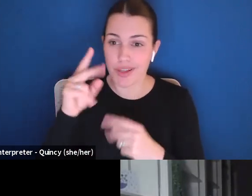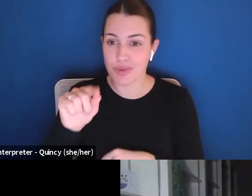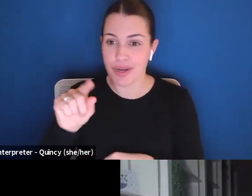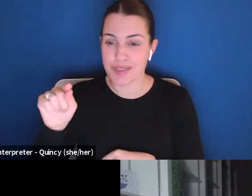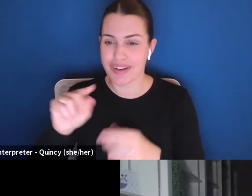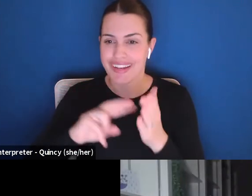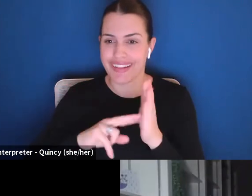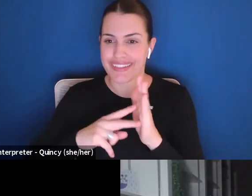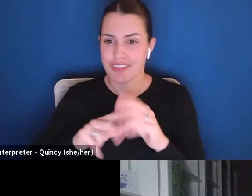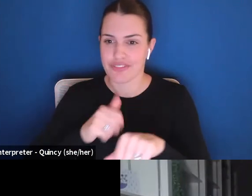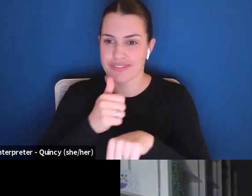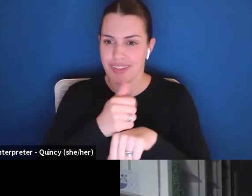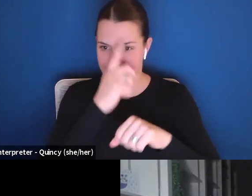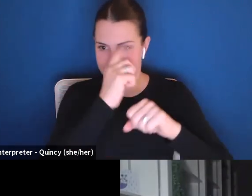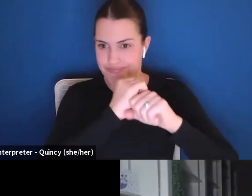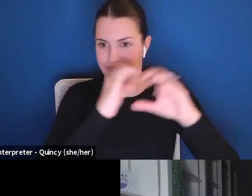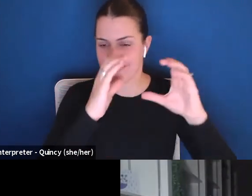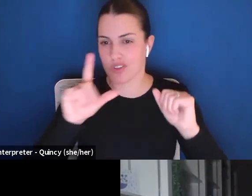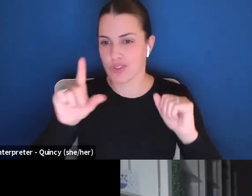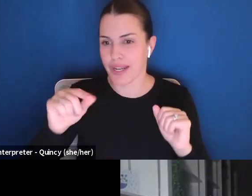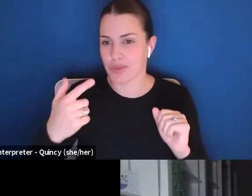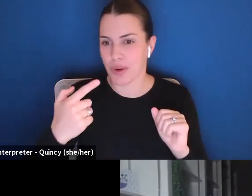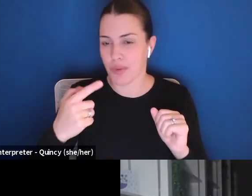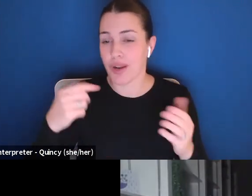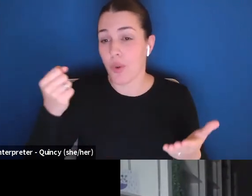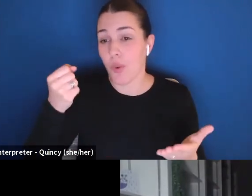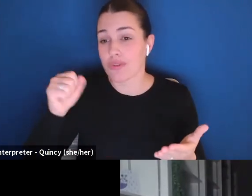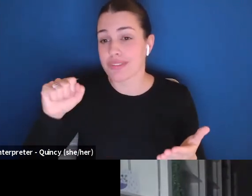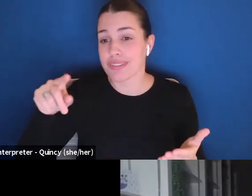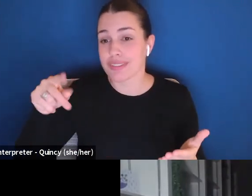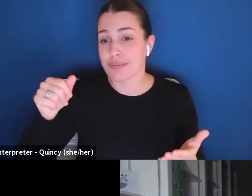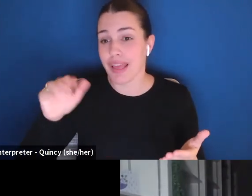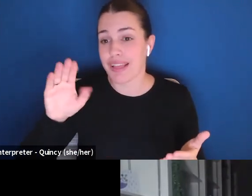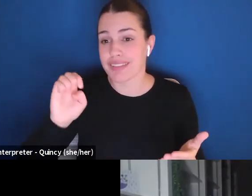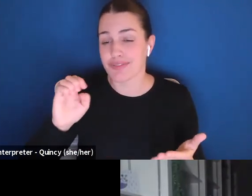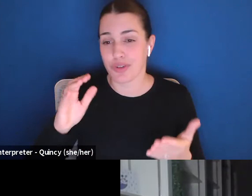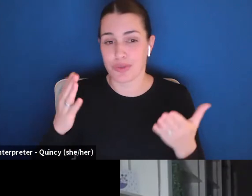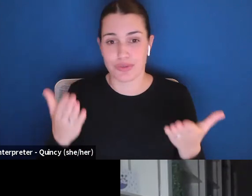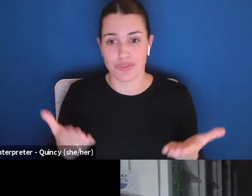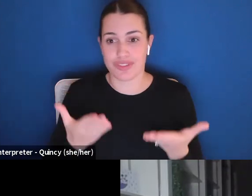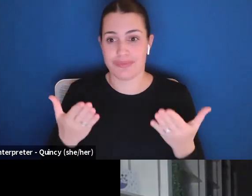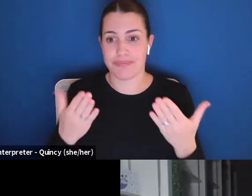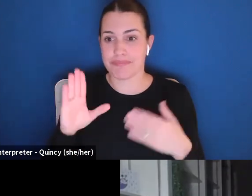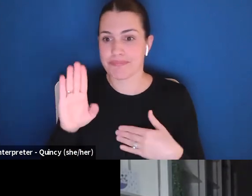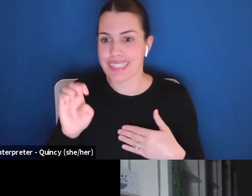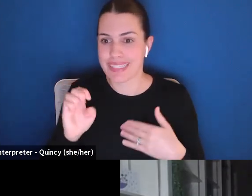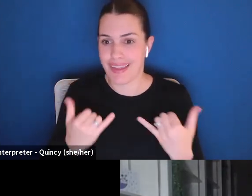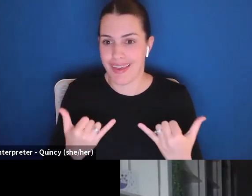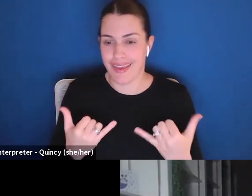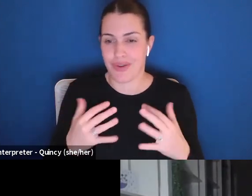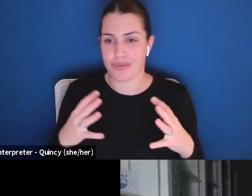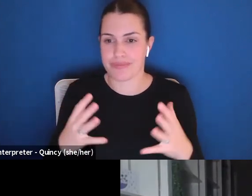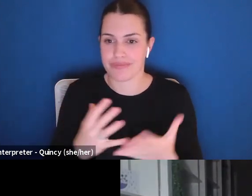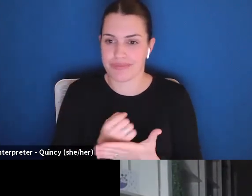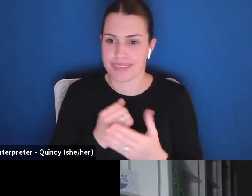for 2021 and just holding space, if anything, for you to just be where you are now and hopefully give you some more